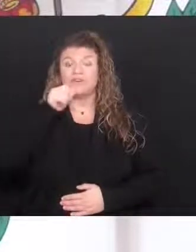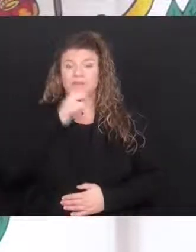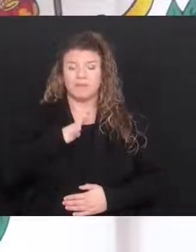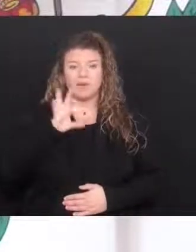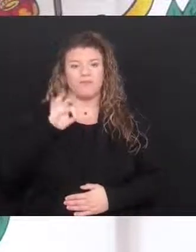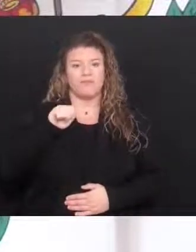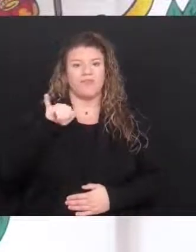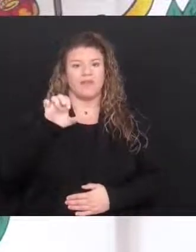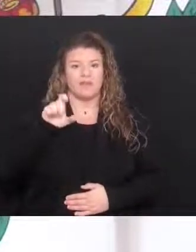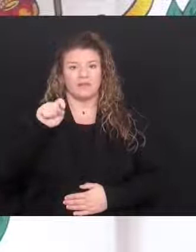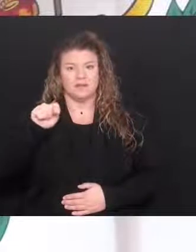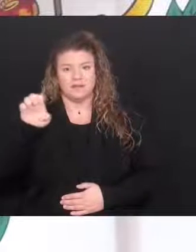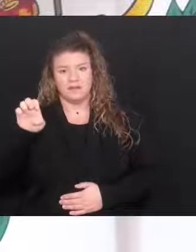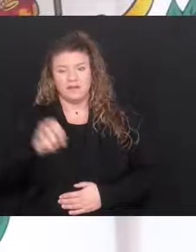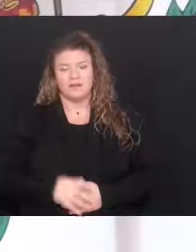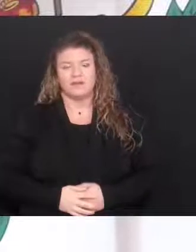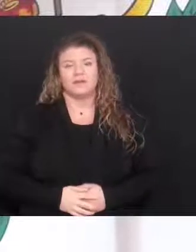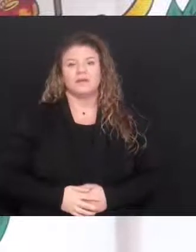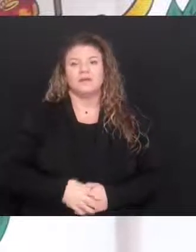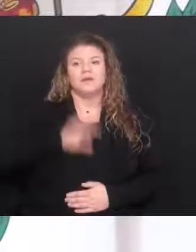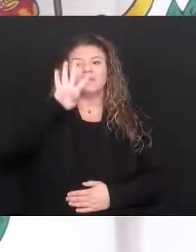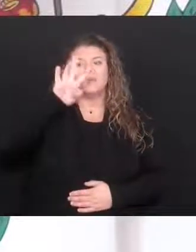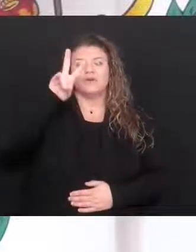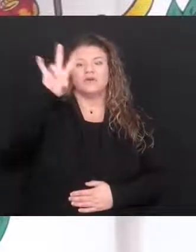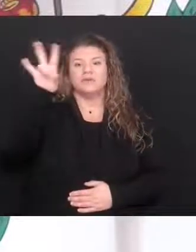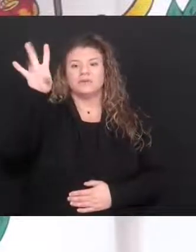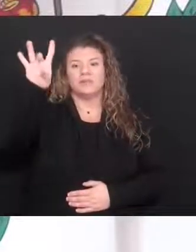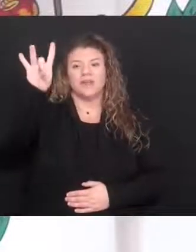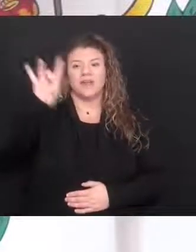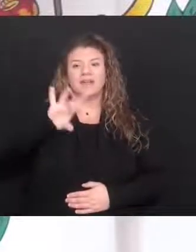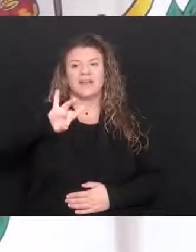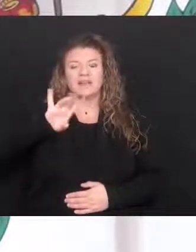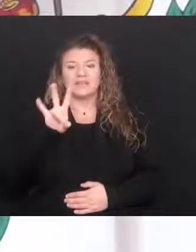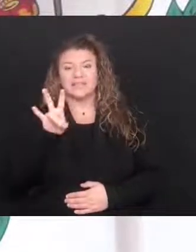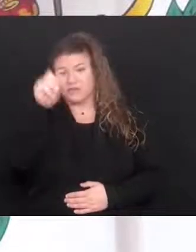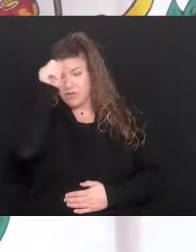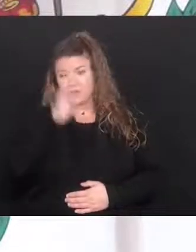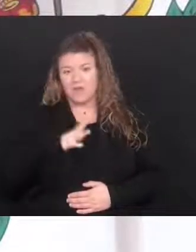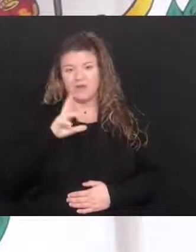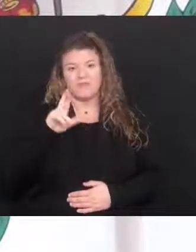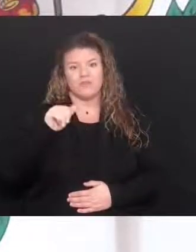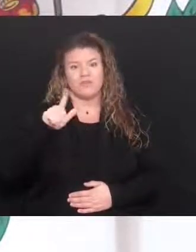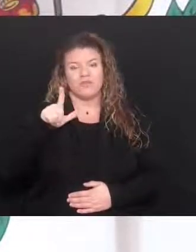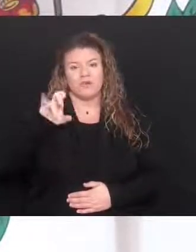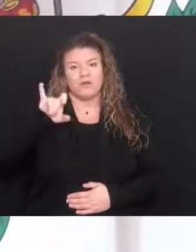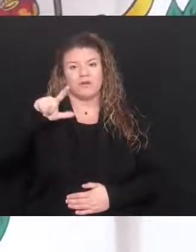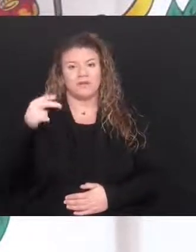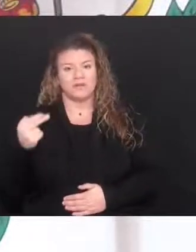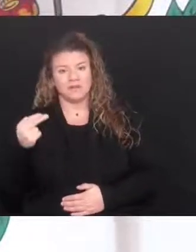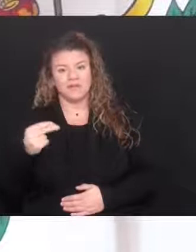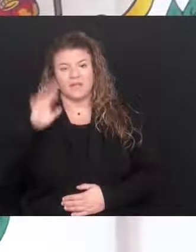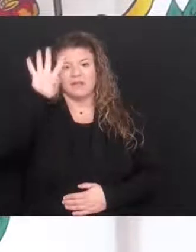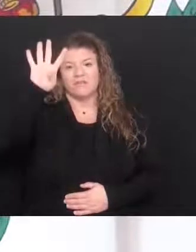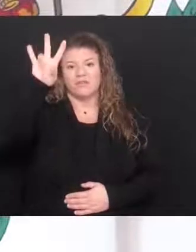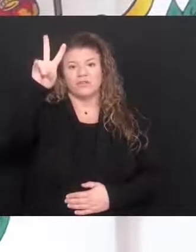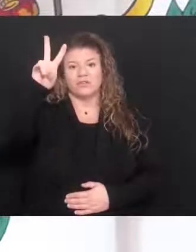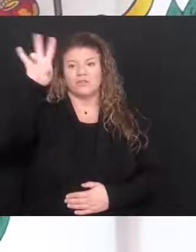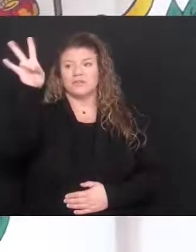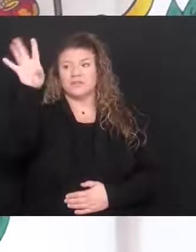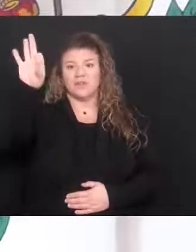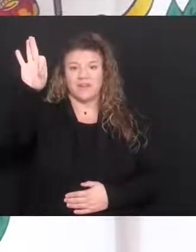County. The 4,278th death, an 87-year-old male from Raleigh County. The 4,279th